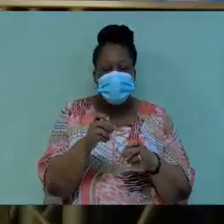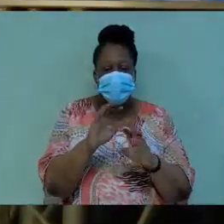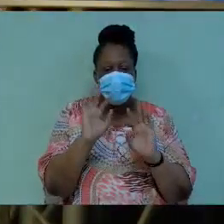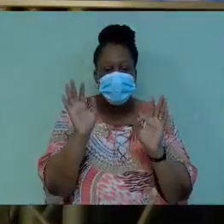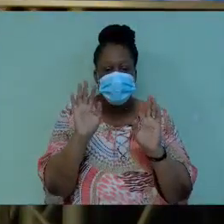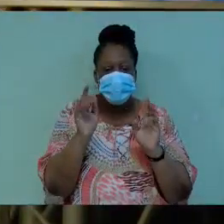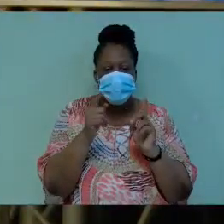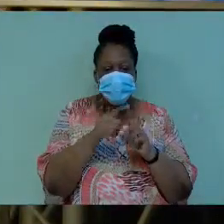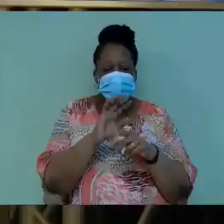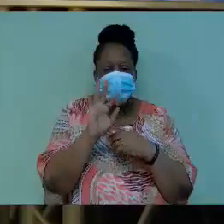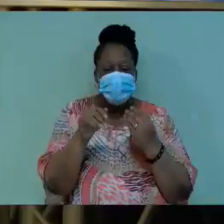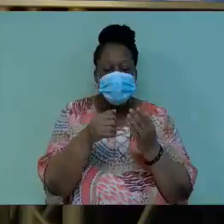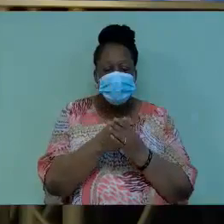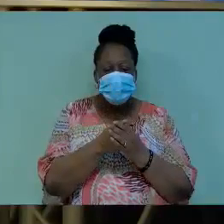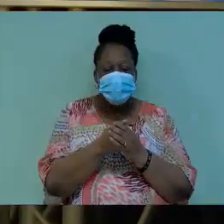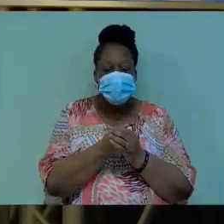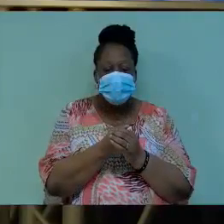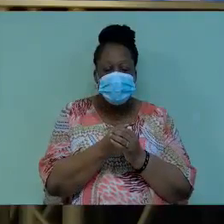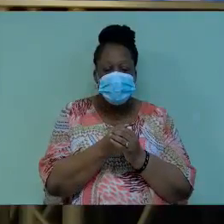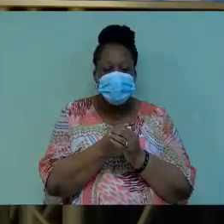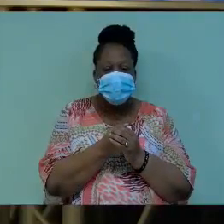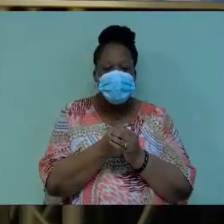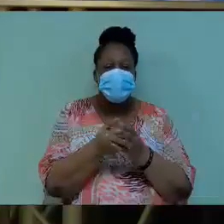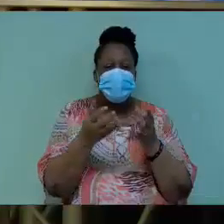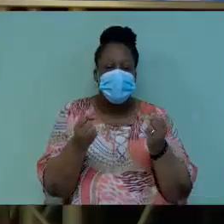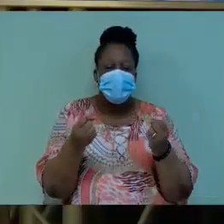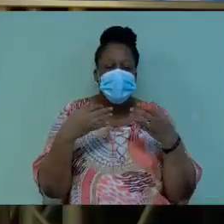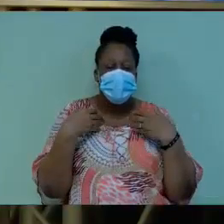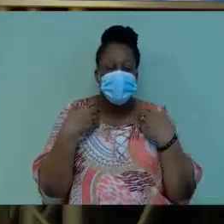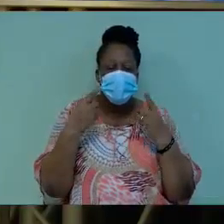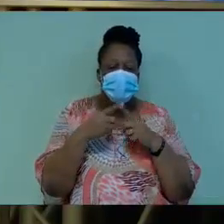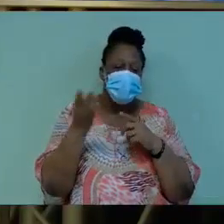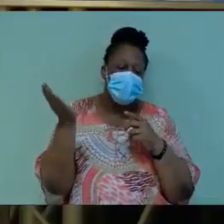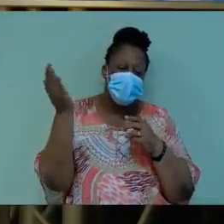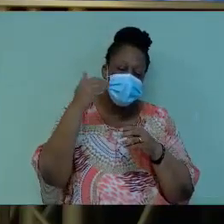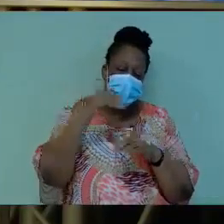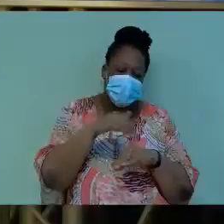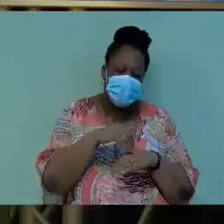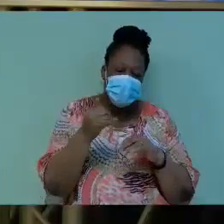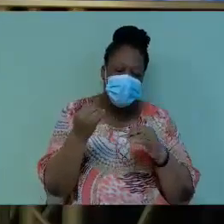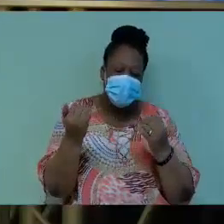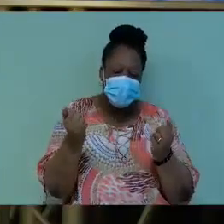world. It's a delight to be back with you today again.